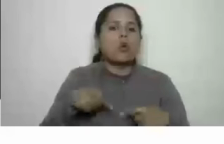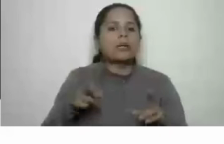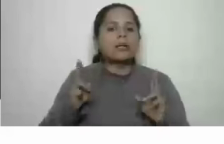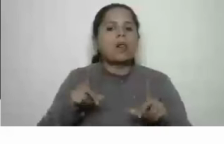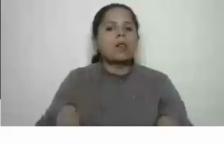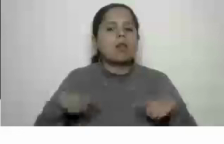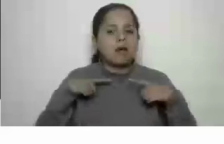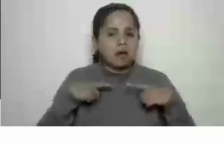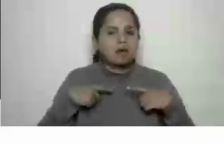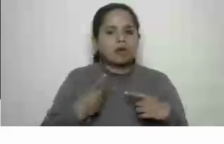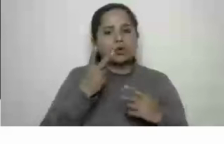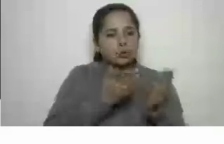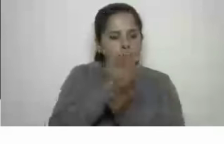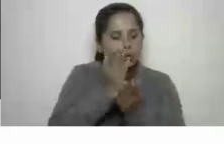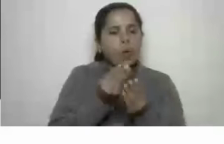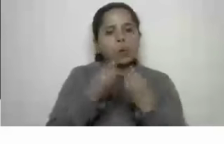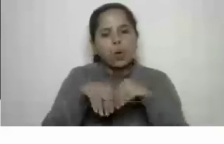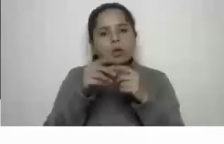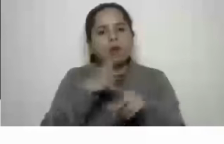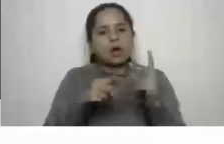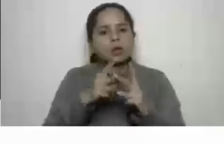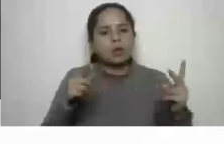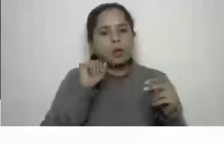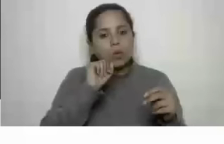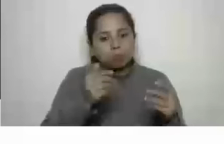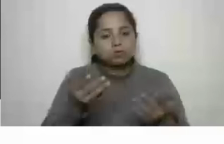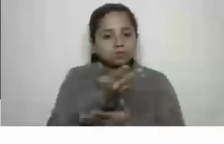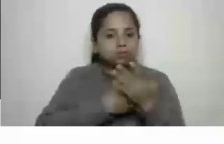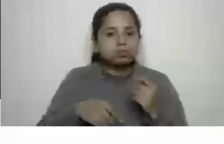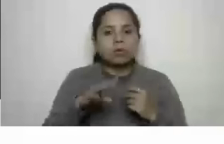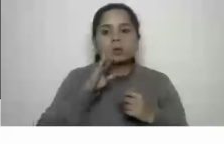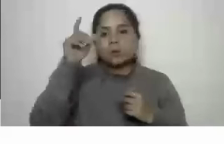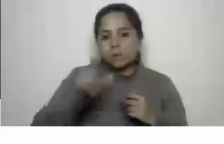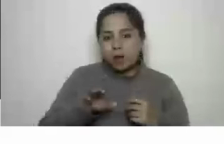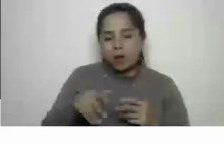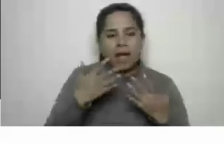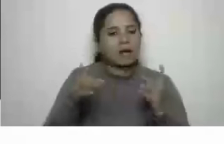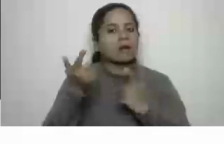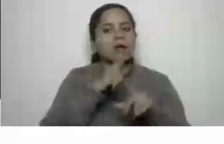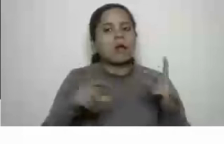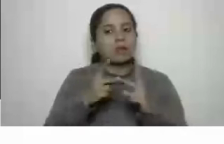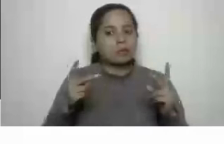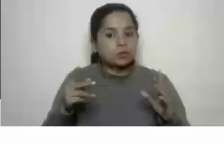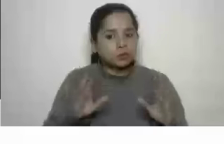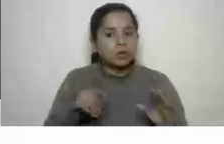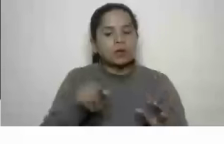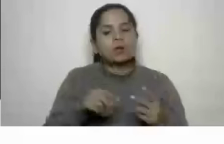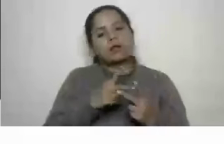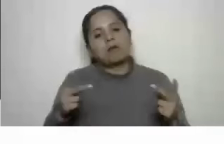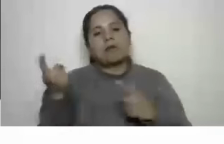life in two or more languages in their interaction with speakers of any of these languages is